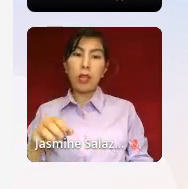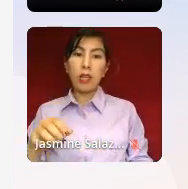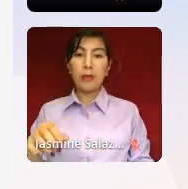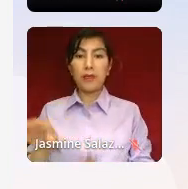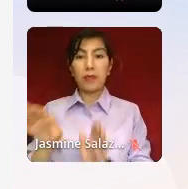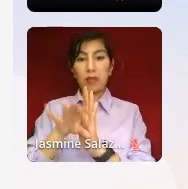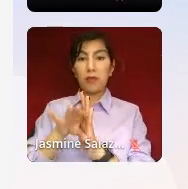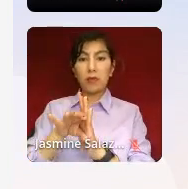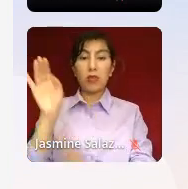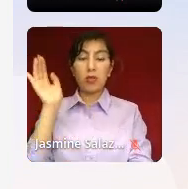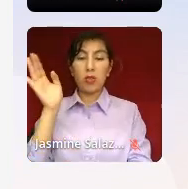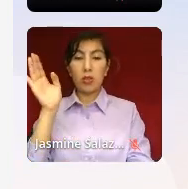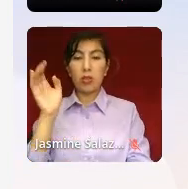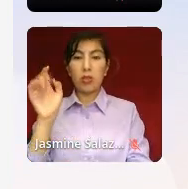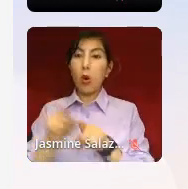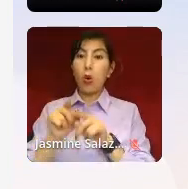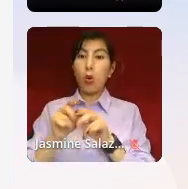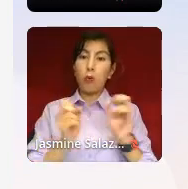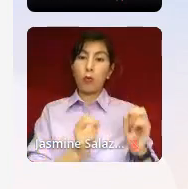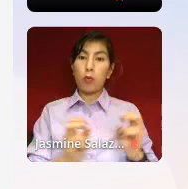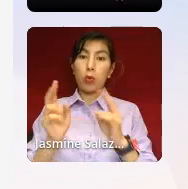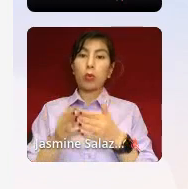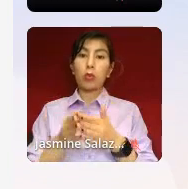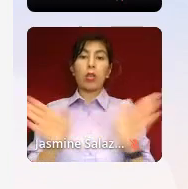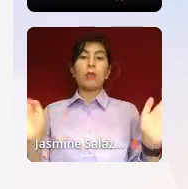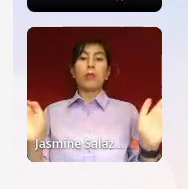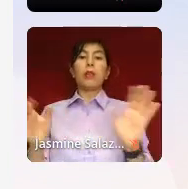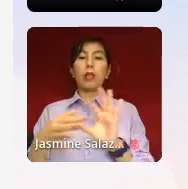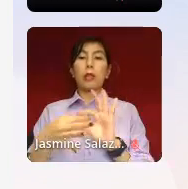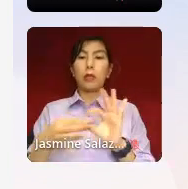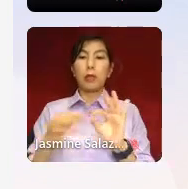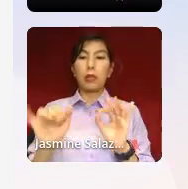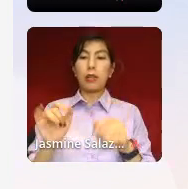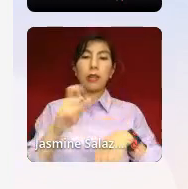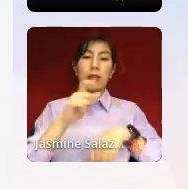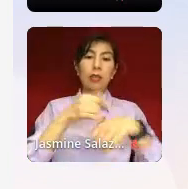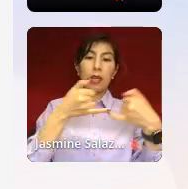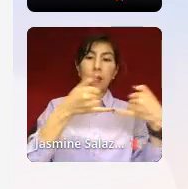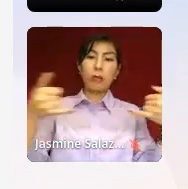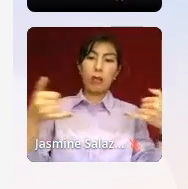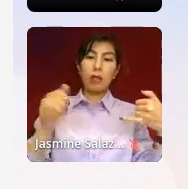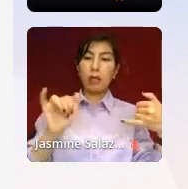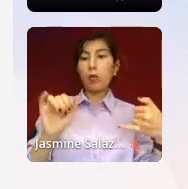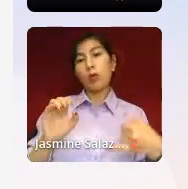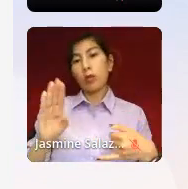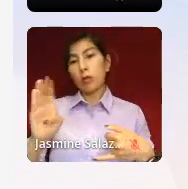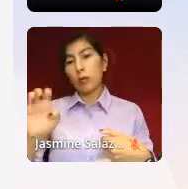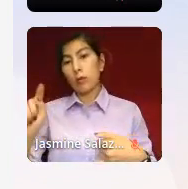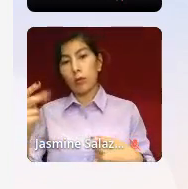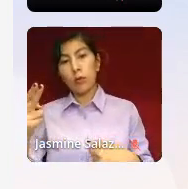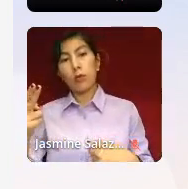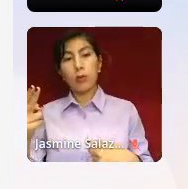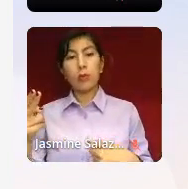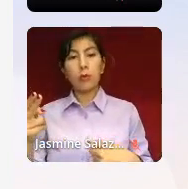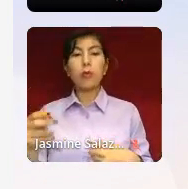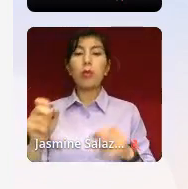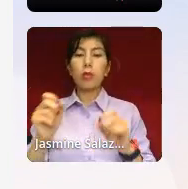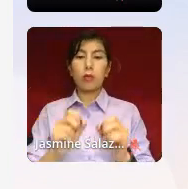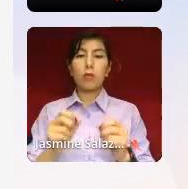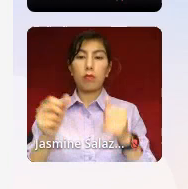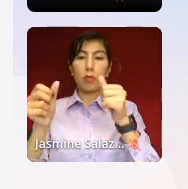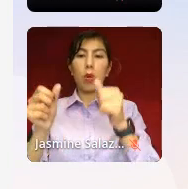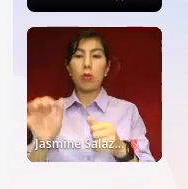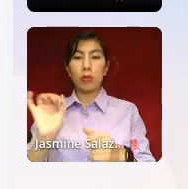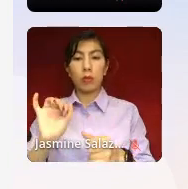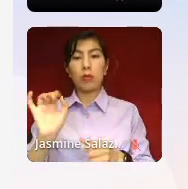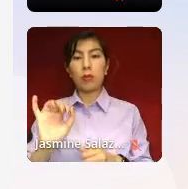post a public message, kind of like the timeline for the booth. You can post that as well. Lastly, you can